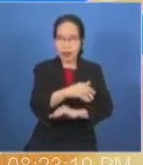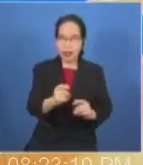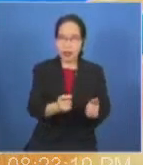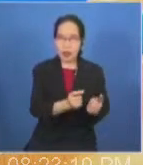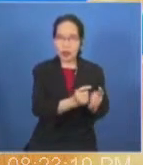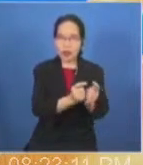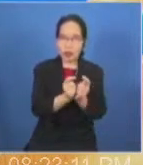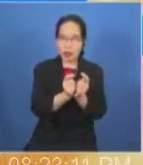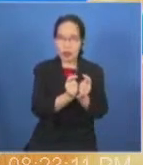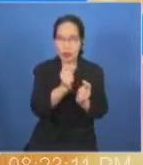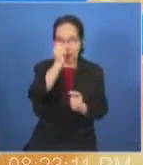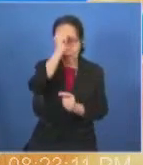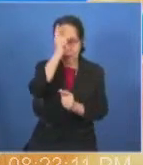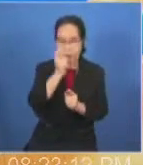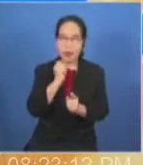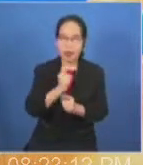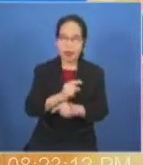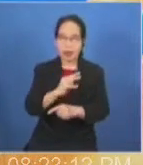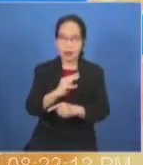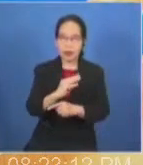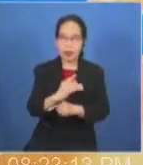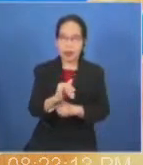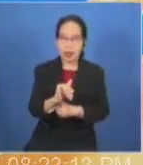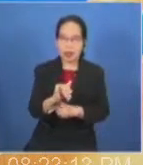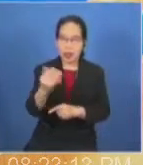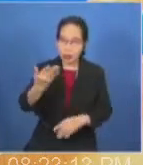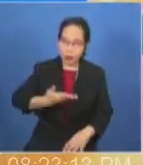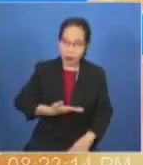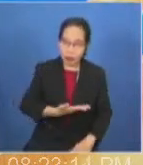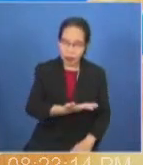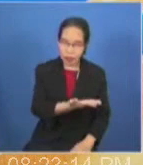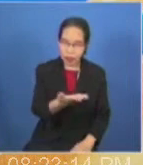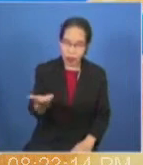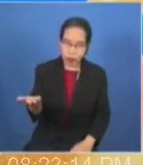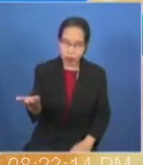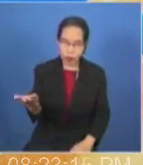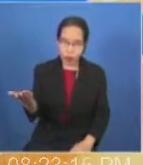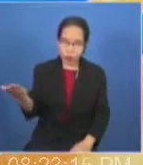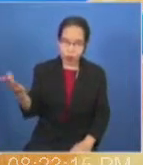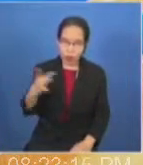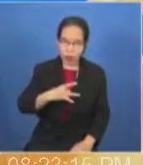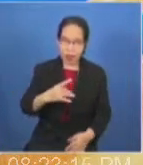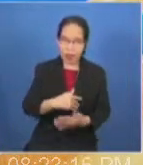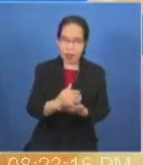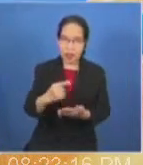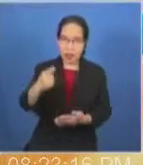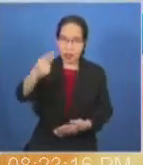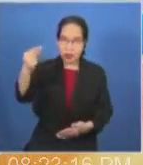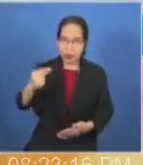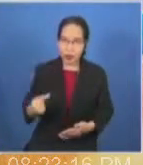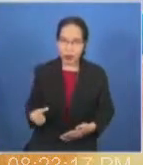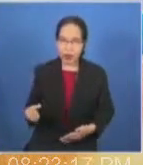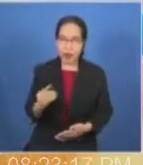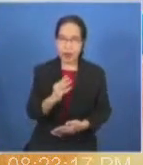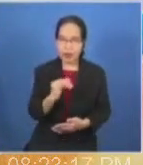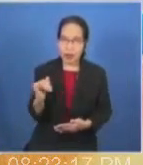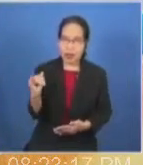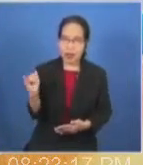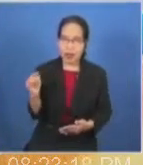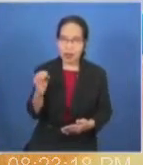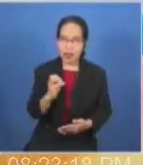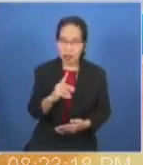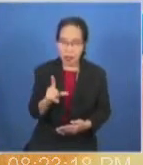30, 2023, Monday. Together with all our brethren from the MCGI, we are inviting you to like, share,